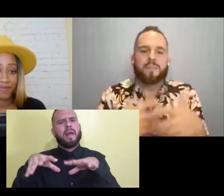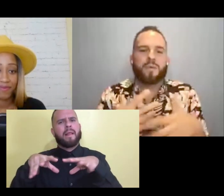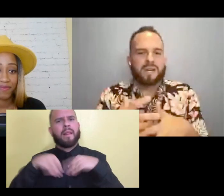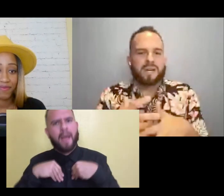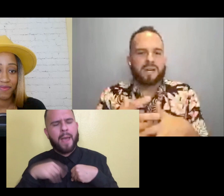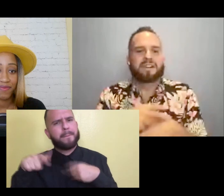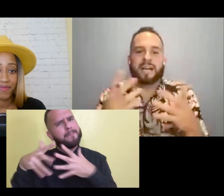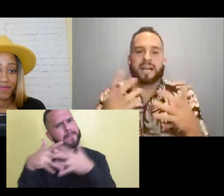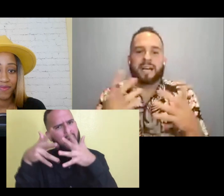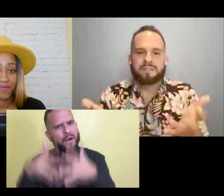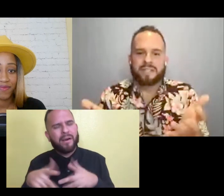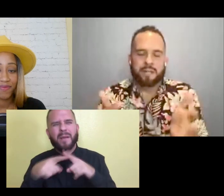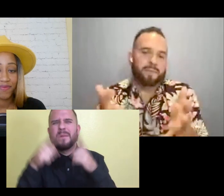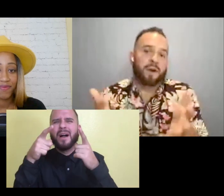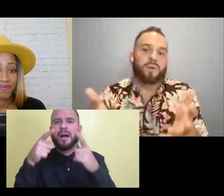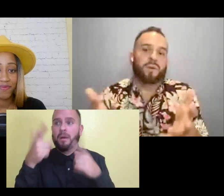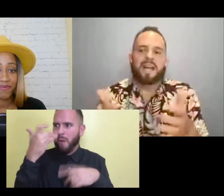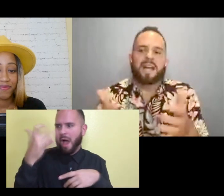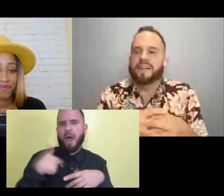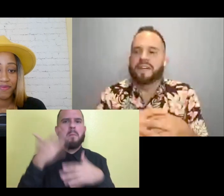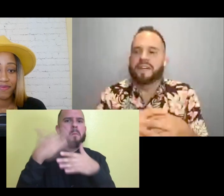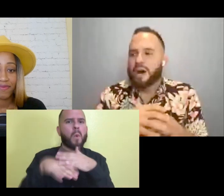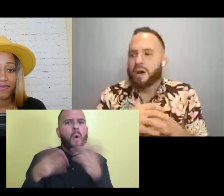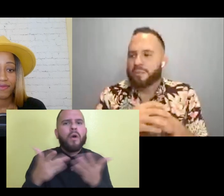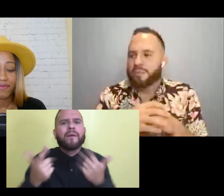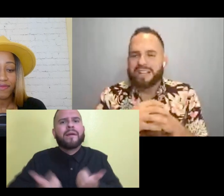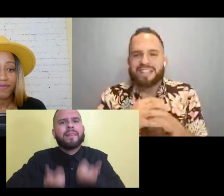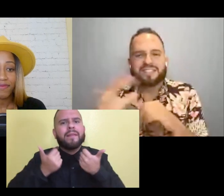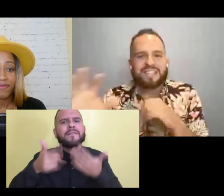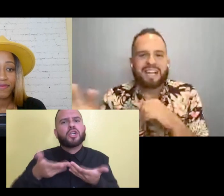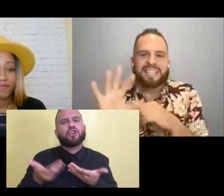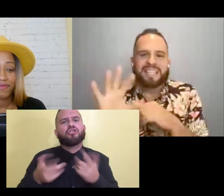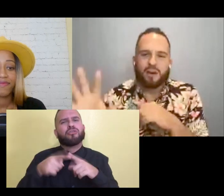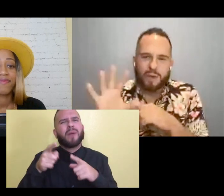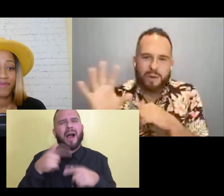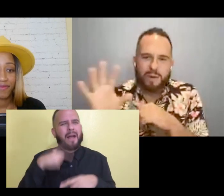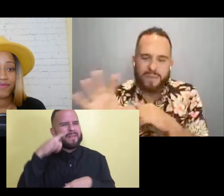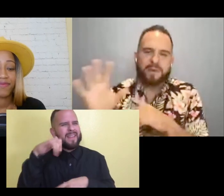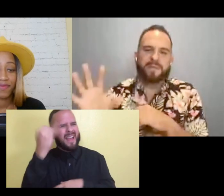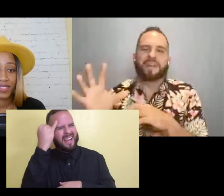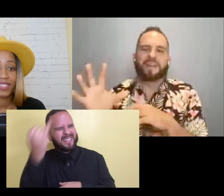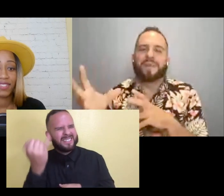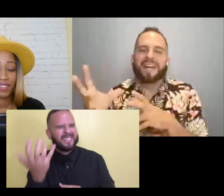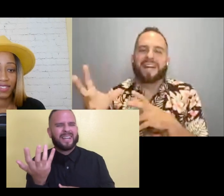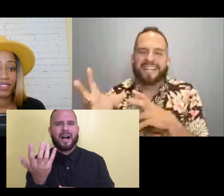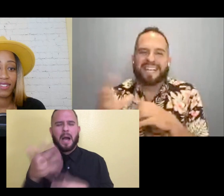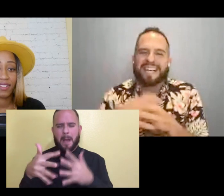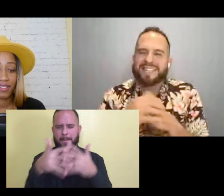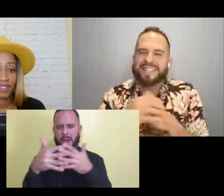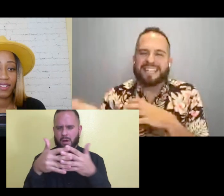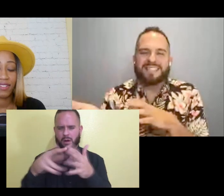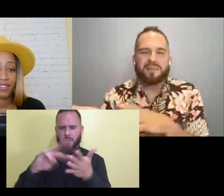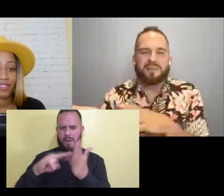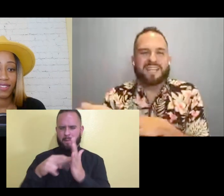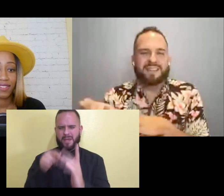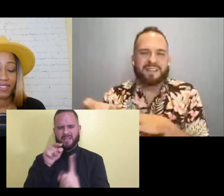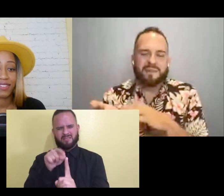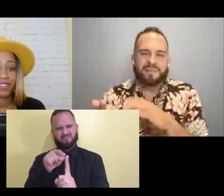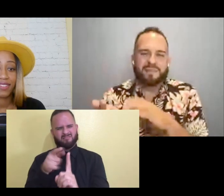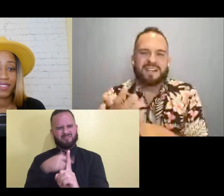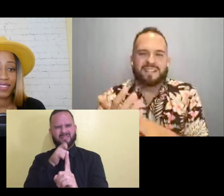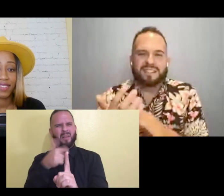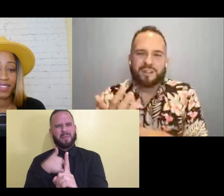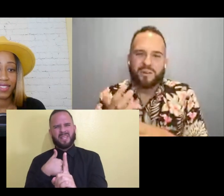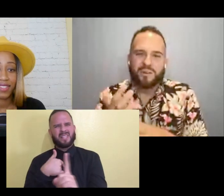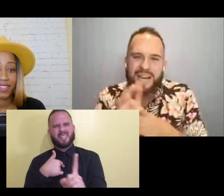I had been born here and I had lived there here my whole life. But I think just that idea of what being American meant, I was like, that's not me.